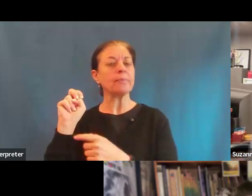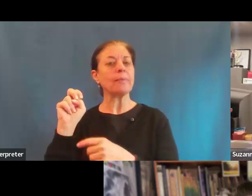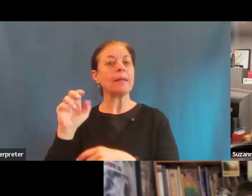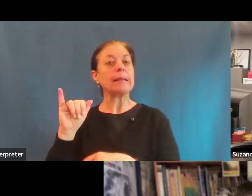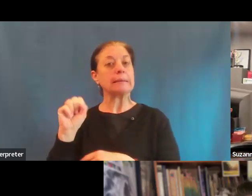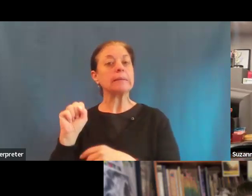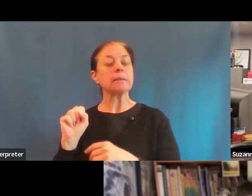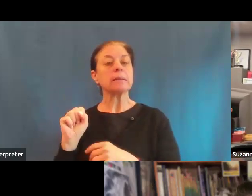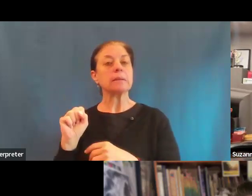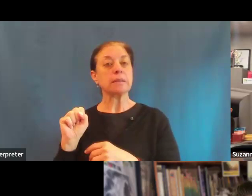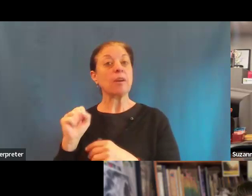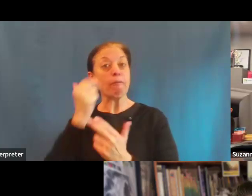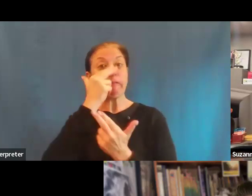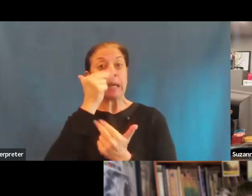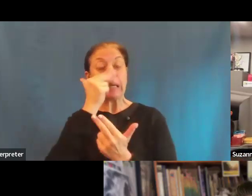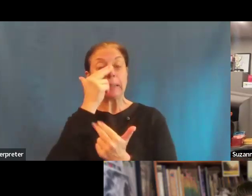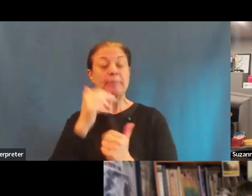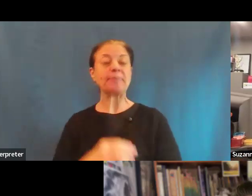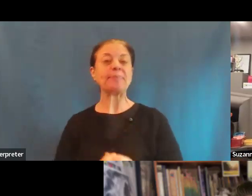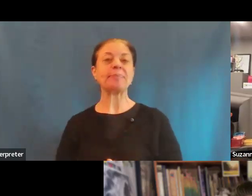is quite funny.